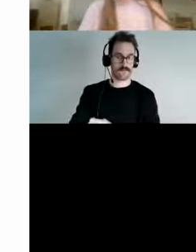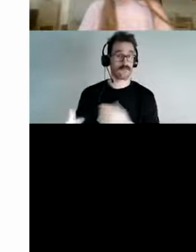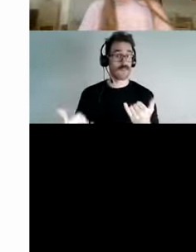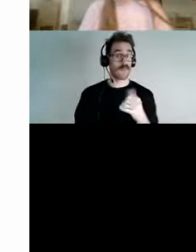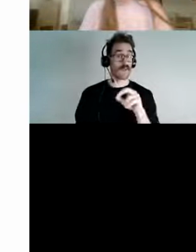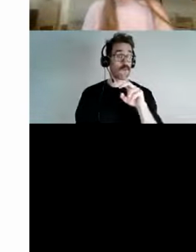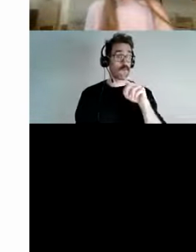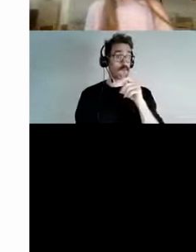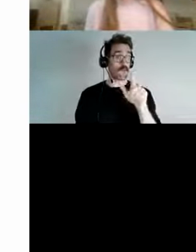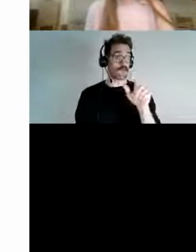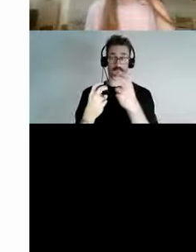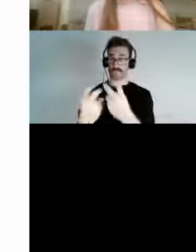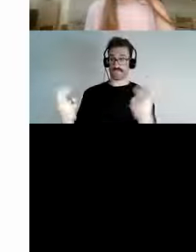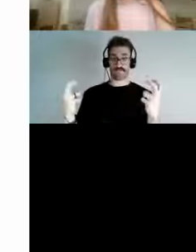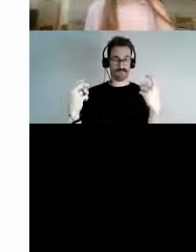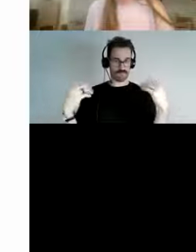members to now come online,